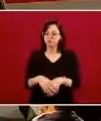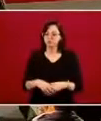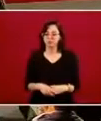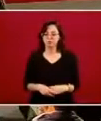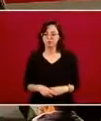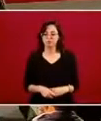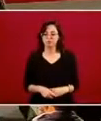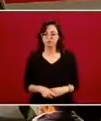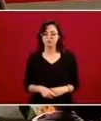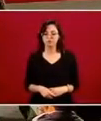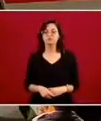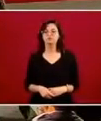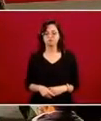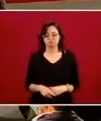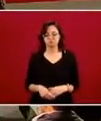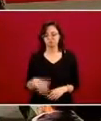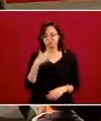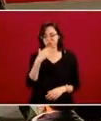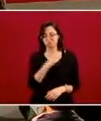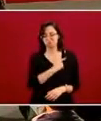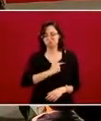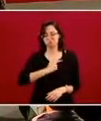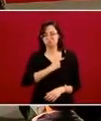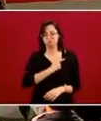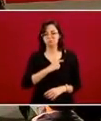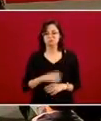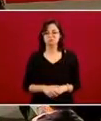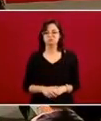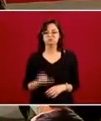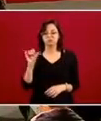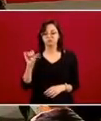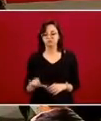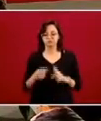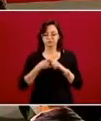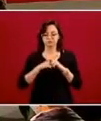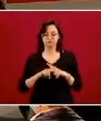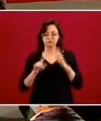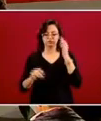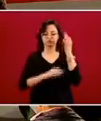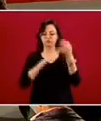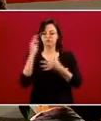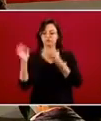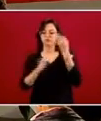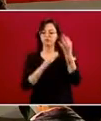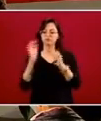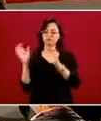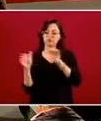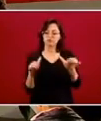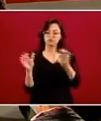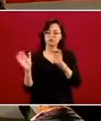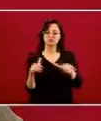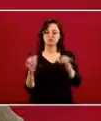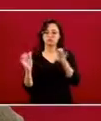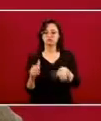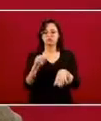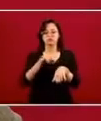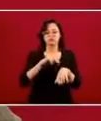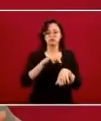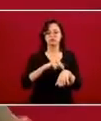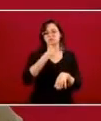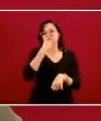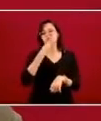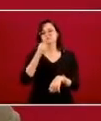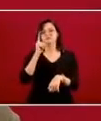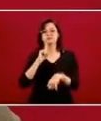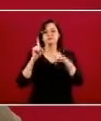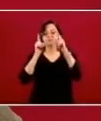the situation that we have in some regions of the country. Yes, today we are launching the national program